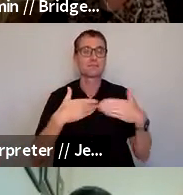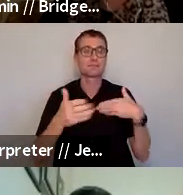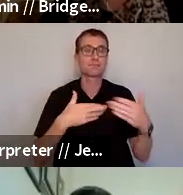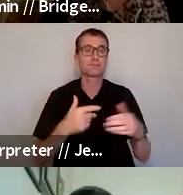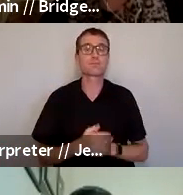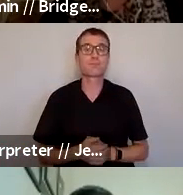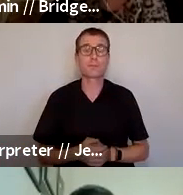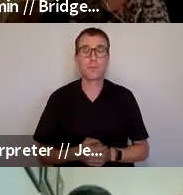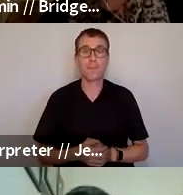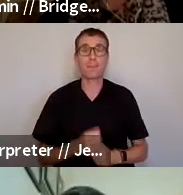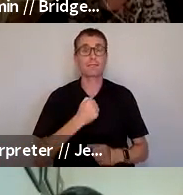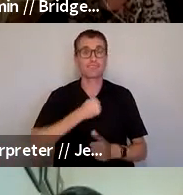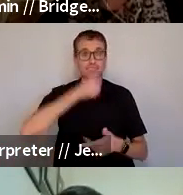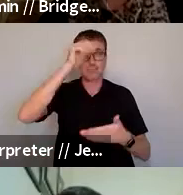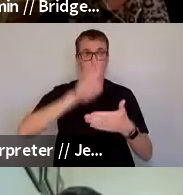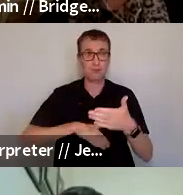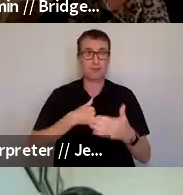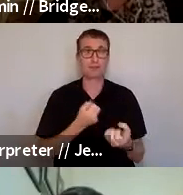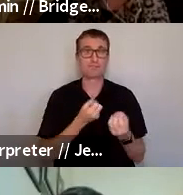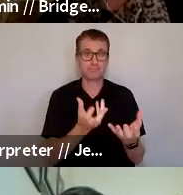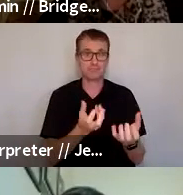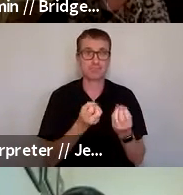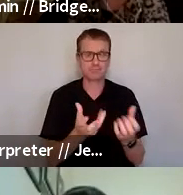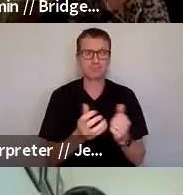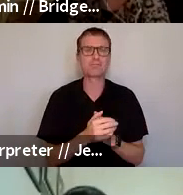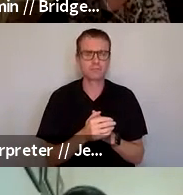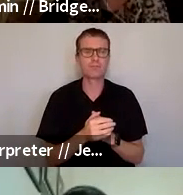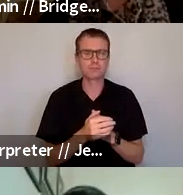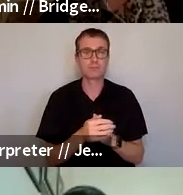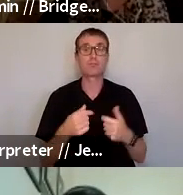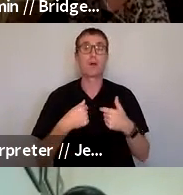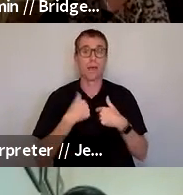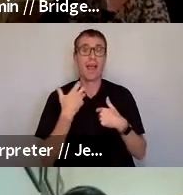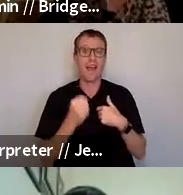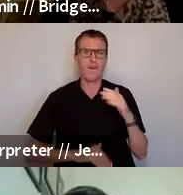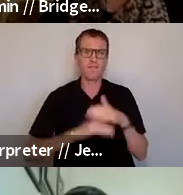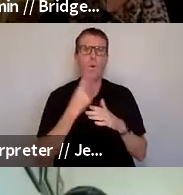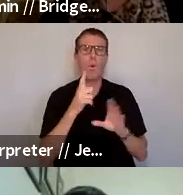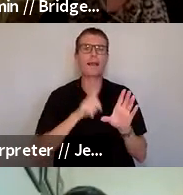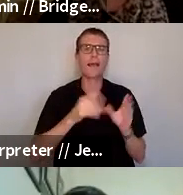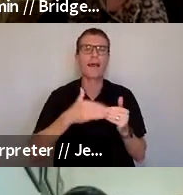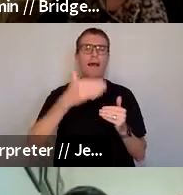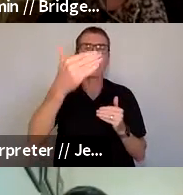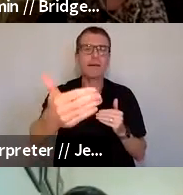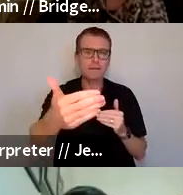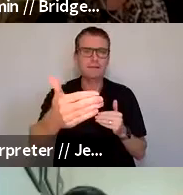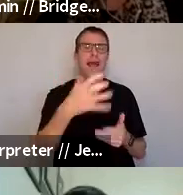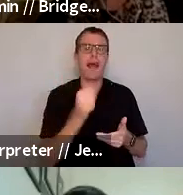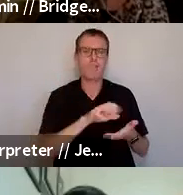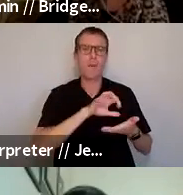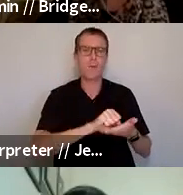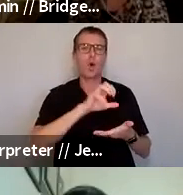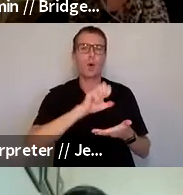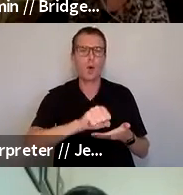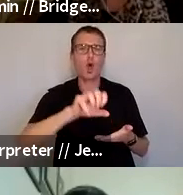else, we had bookings for the whole year booked in, and then suddenly everything stopped.